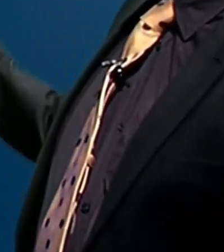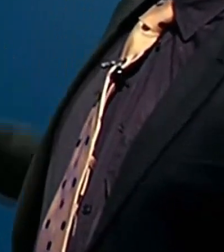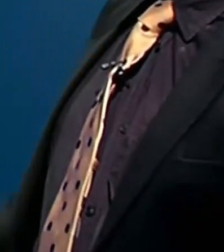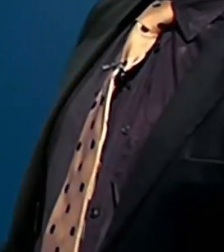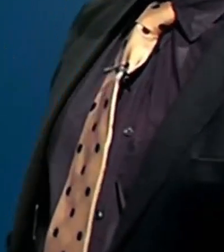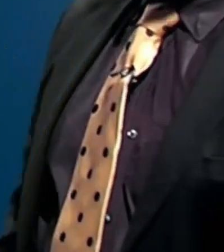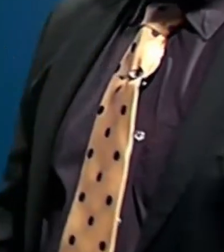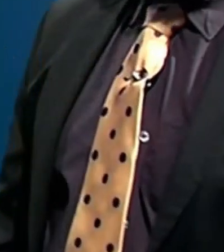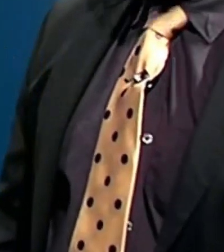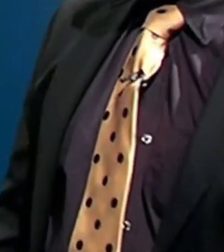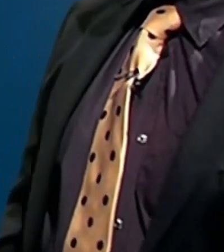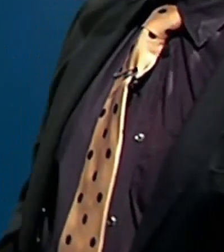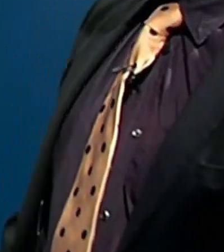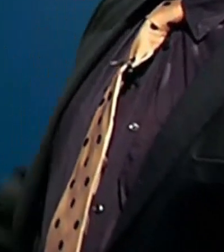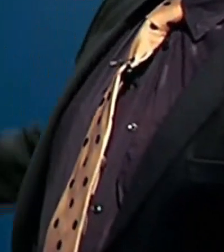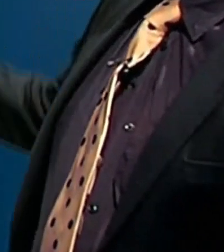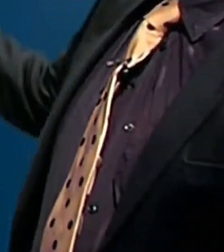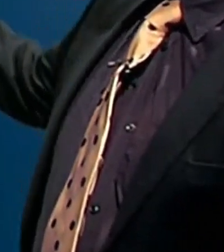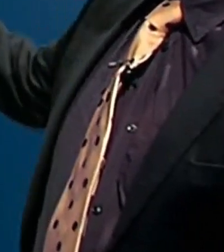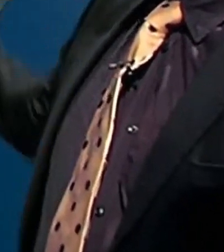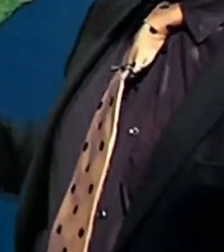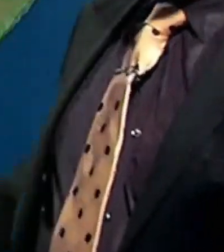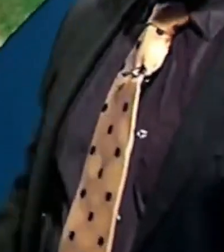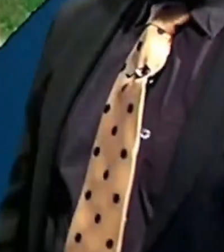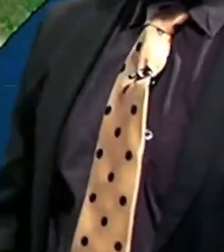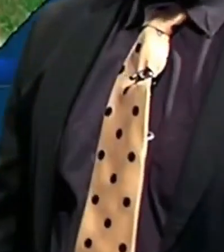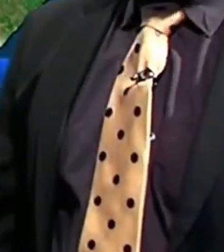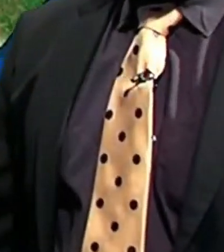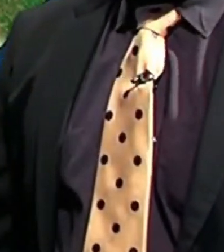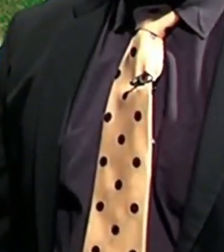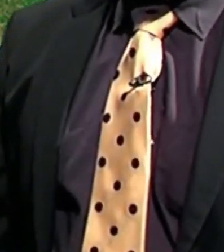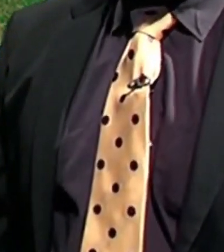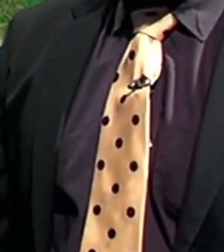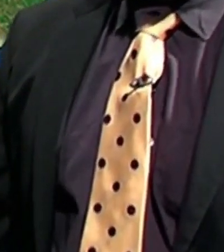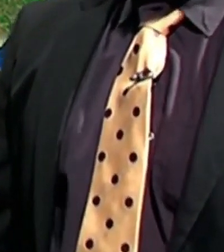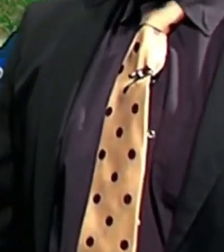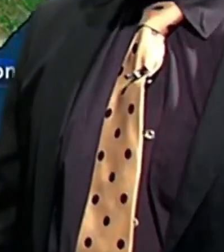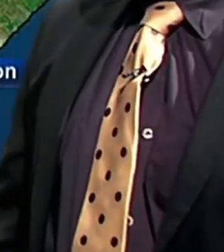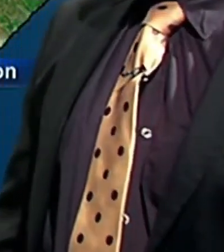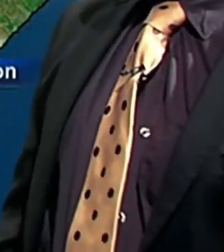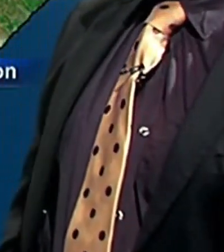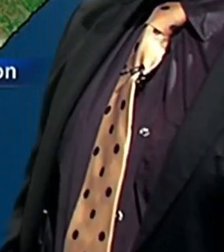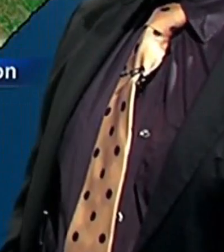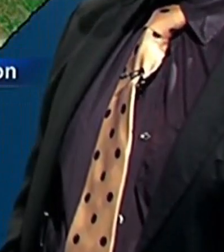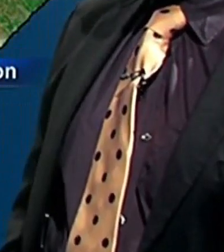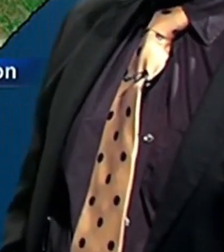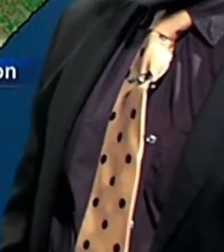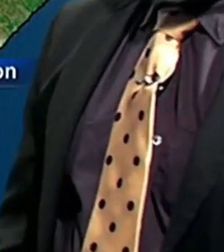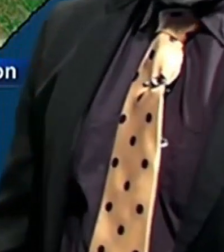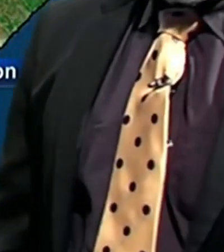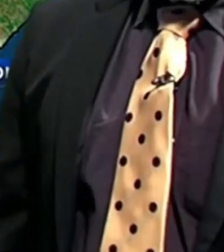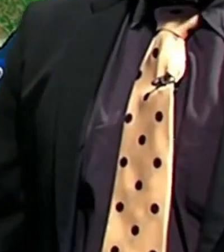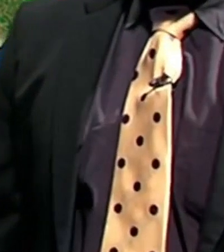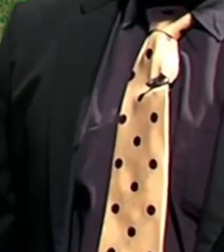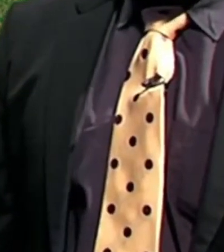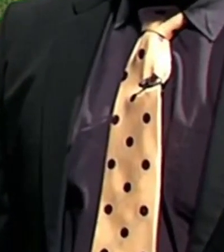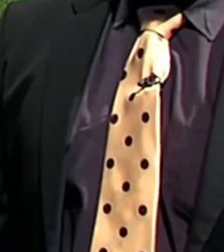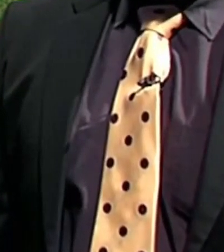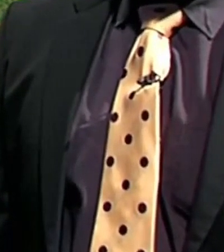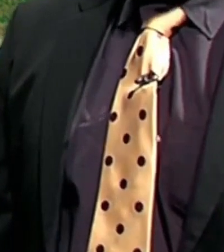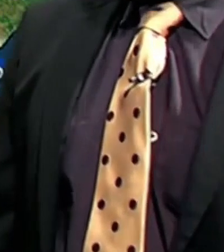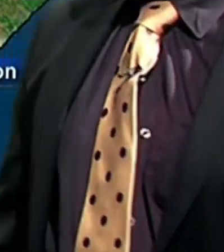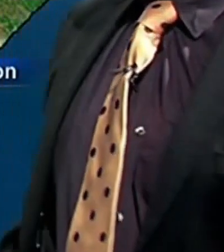mtse tseletseng ka Richards Bay go tla bo futumetse go tla futumala le mane Ulundi ka tsama mashoa bile mtse mohlano ntle le mono province ya Kapa botšhabela teng go tla ba le maemo a tleng a